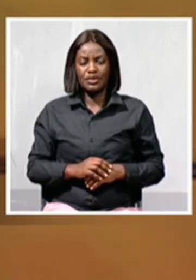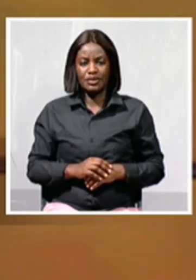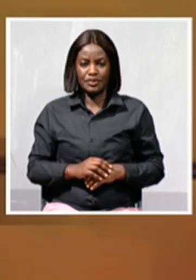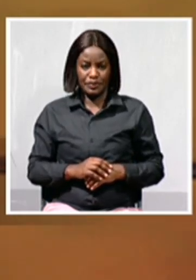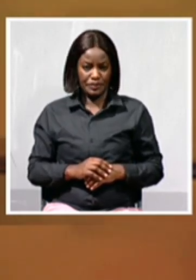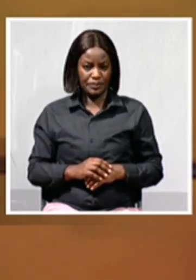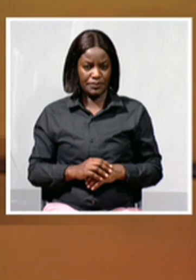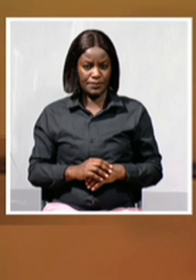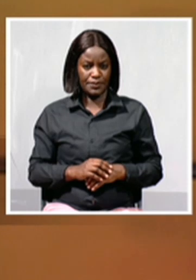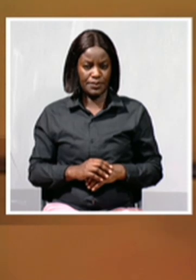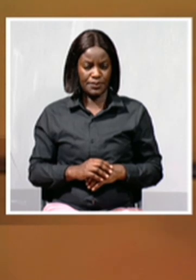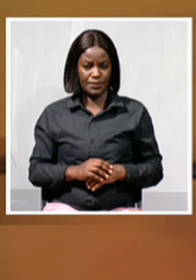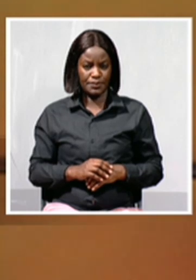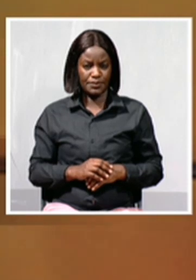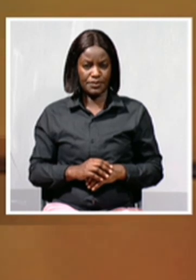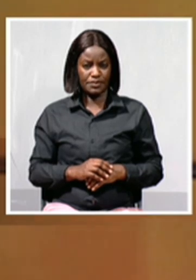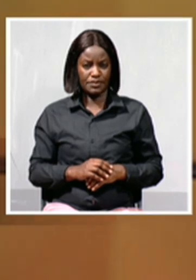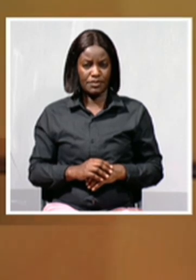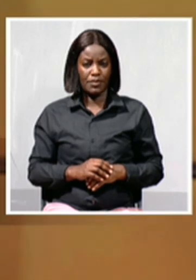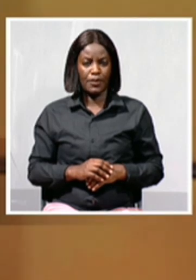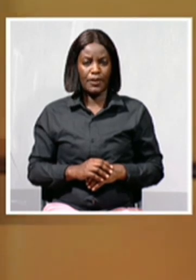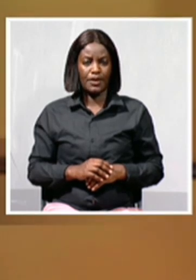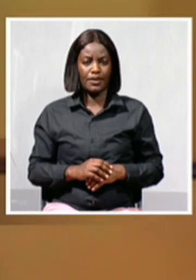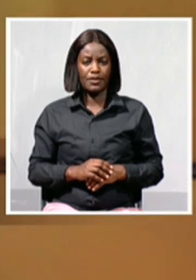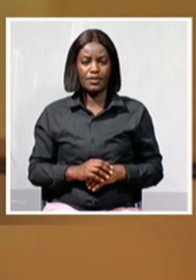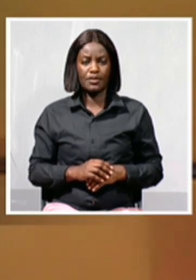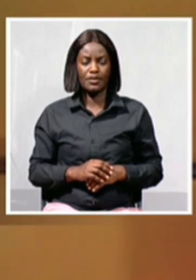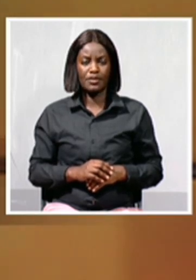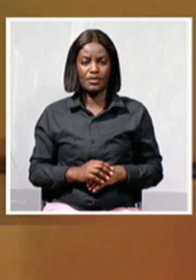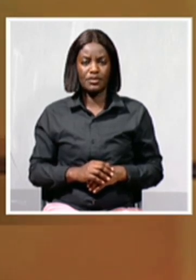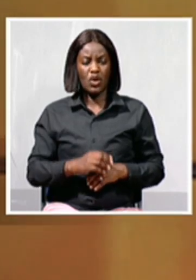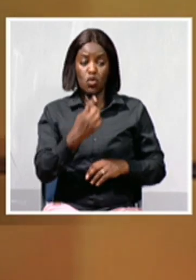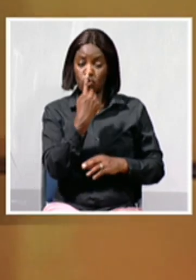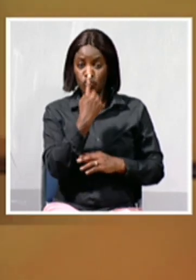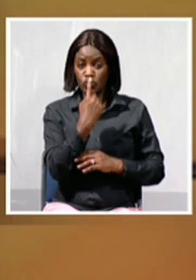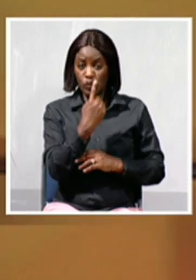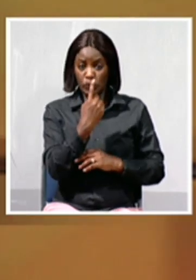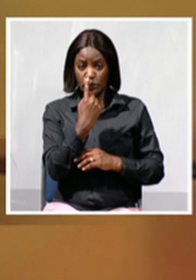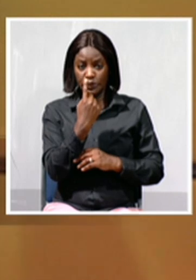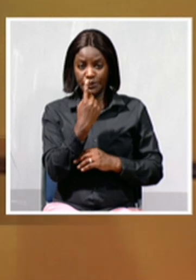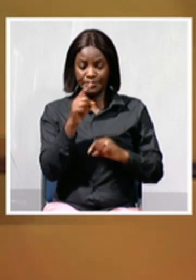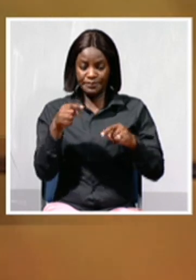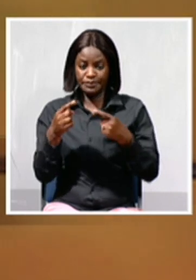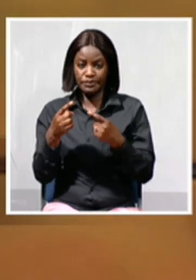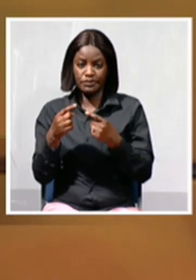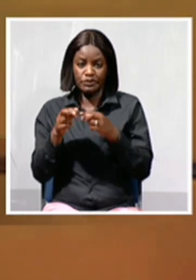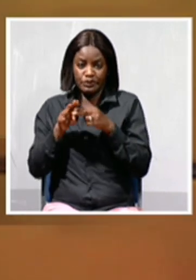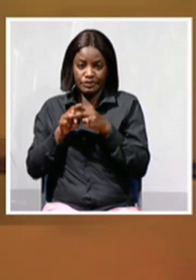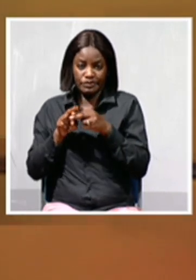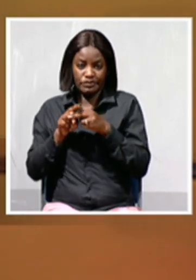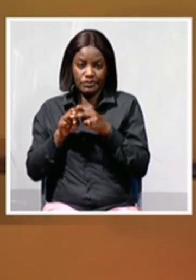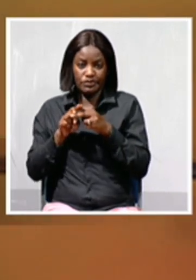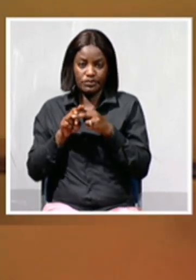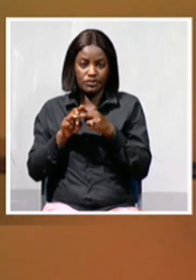system. Now, you see, one of the features of the registration kits that we deployed this time is that it